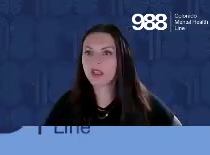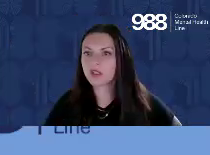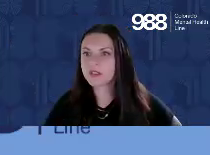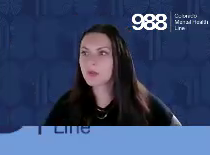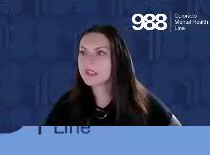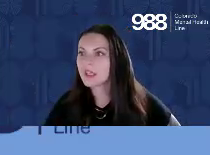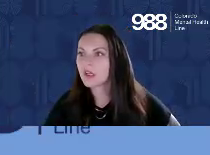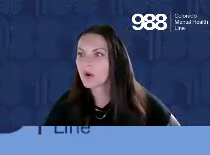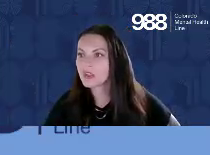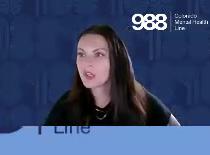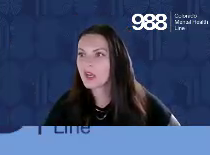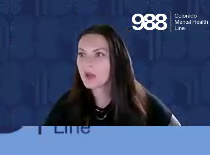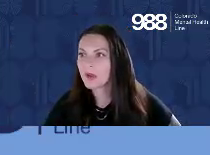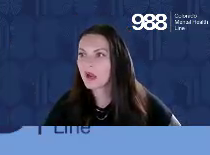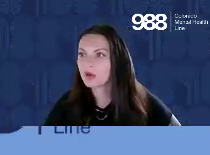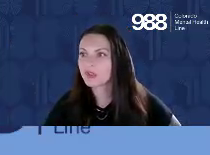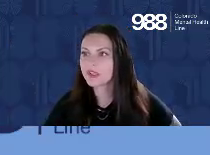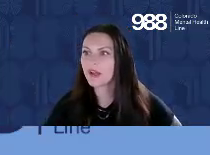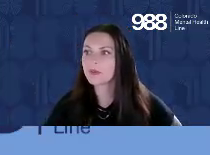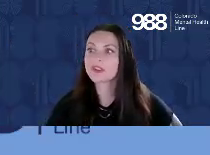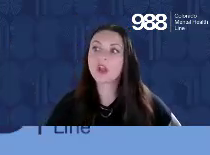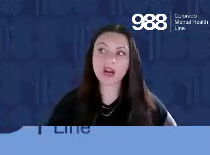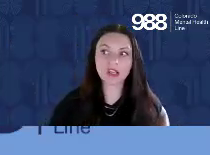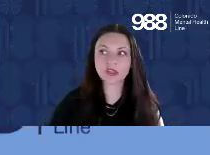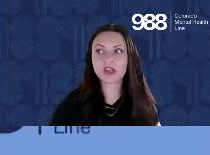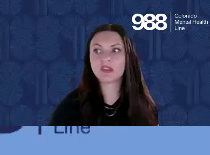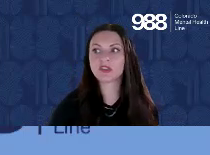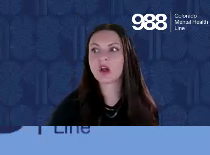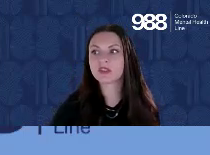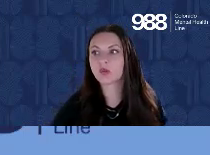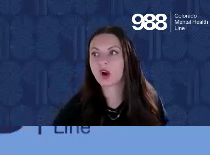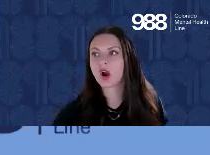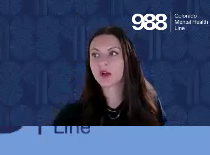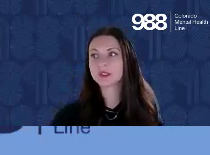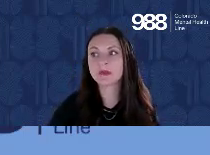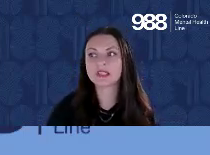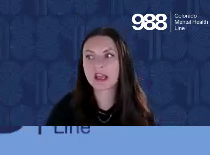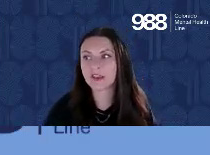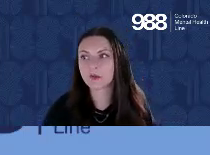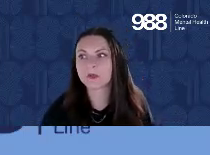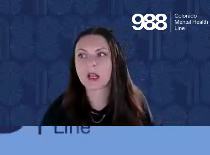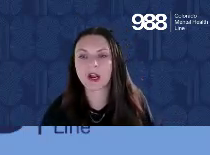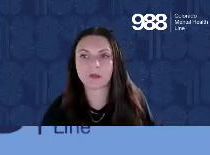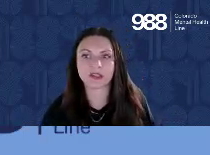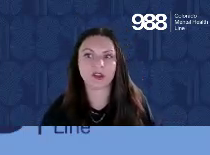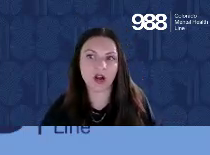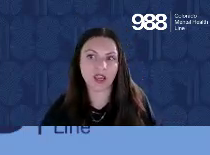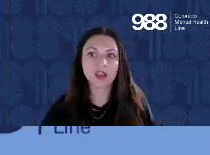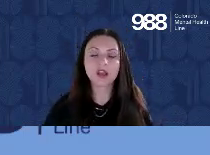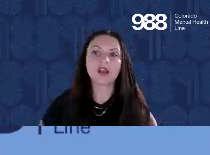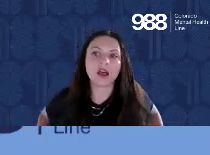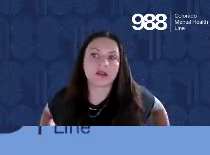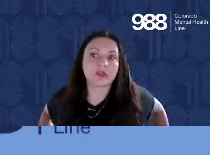Thanks, Chloe. It looks like we did get a question about, is Solari answering these calls and were RMCP staff able to be hired by